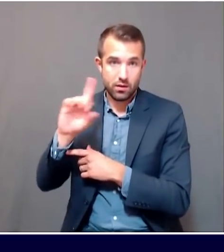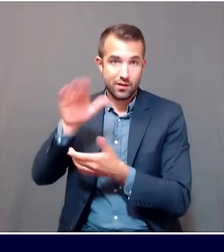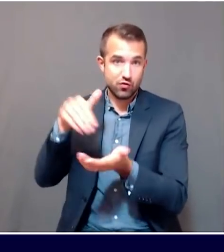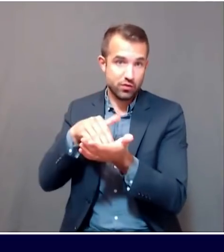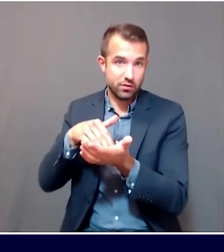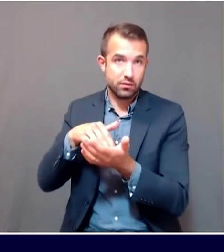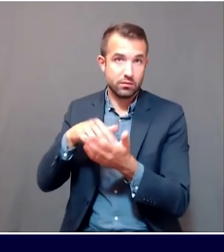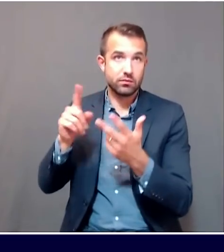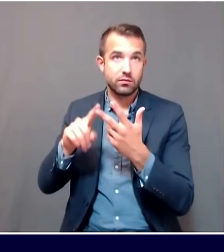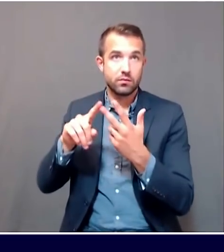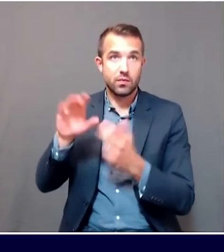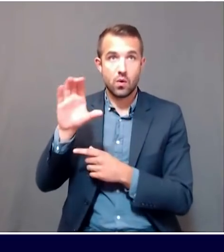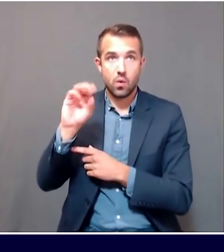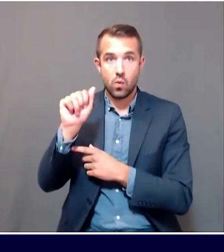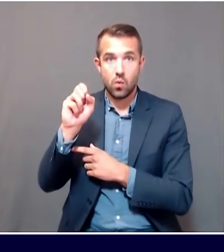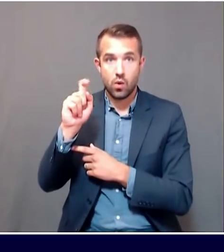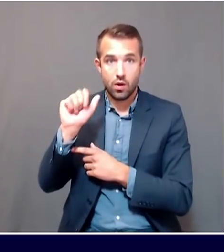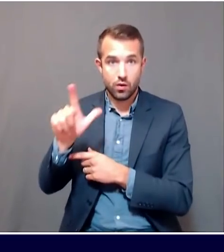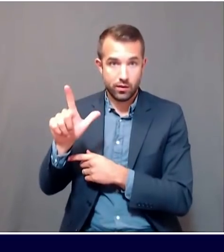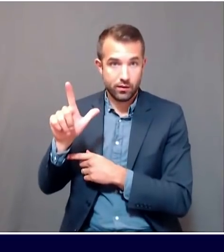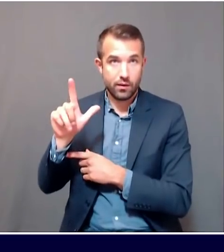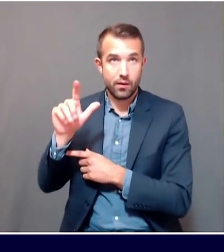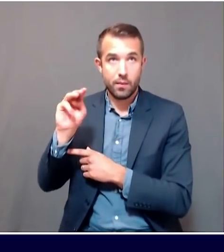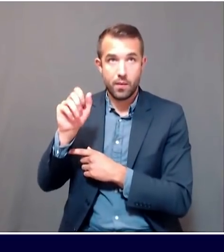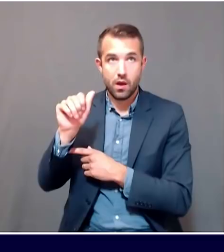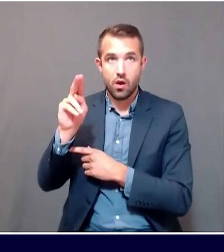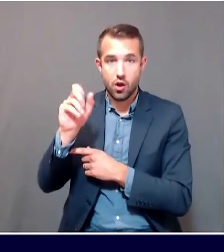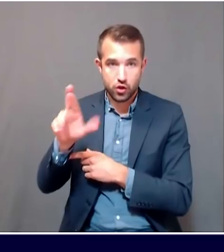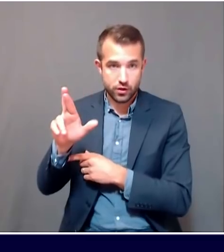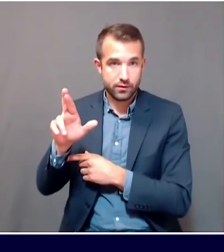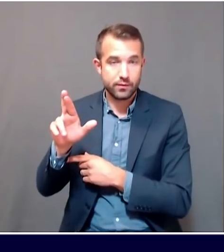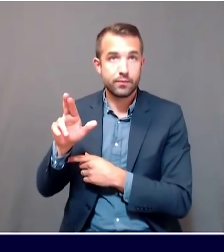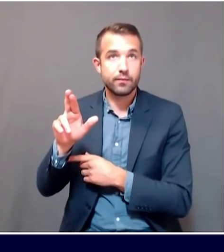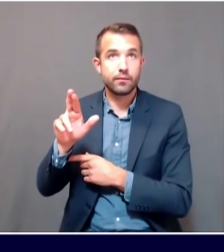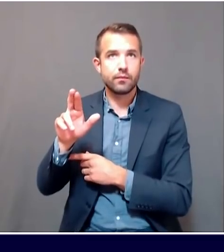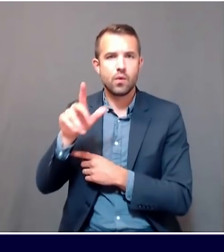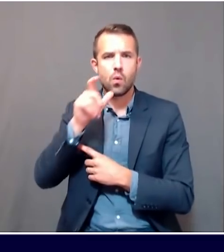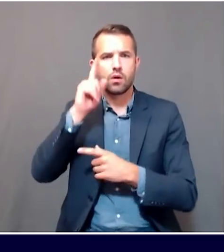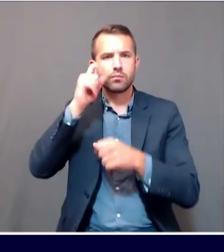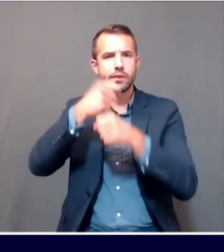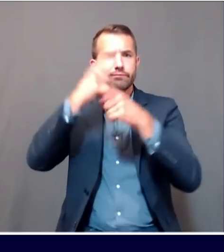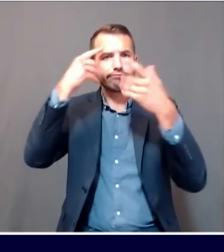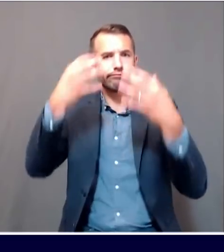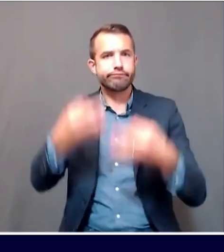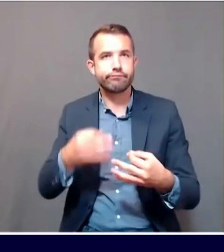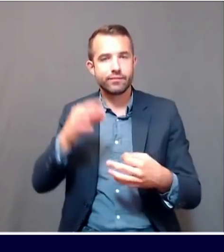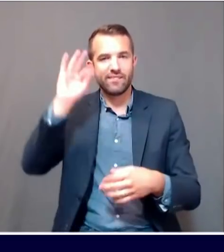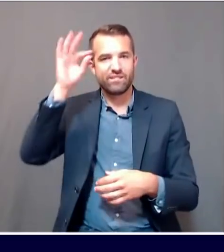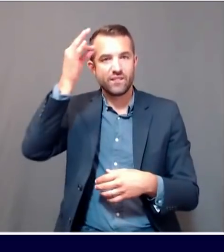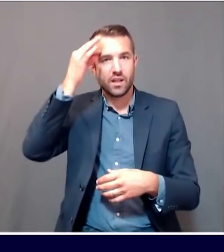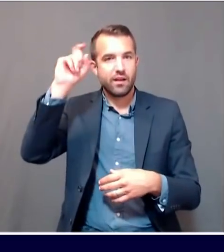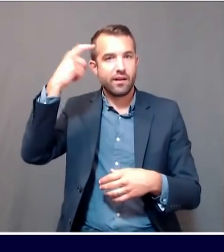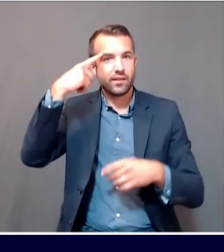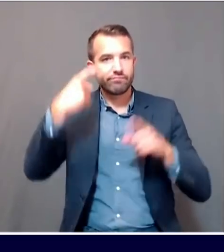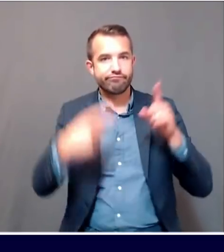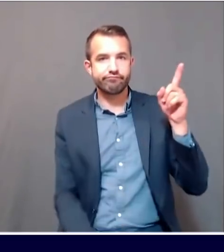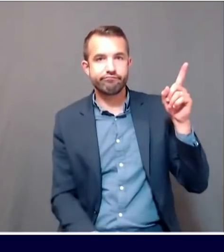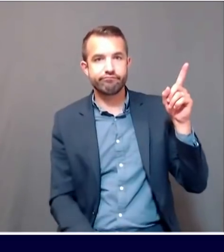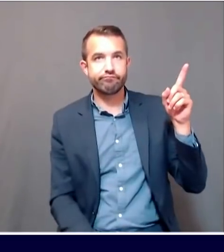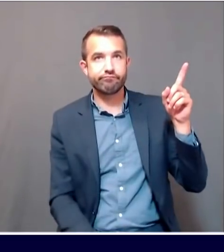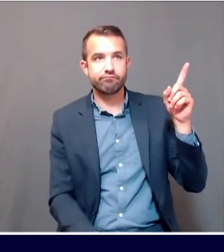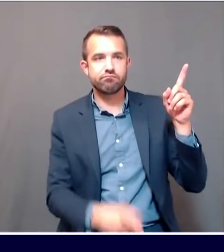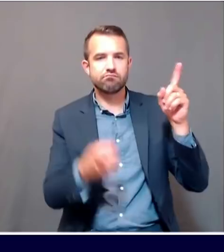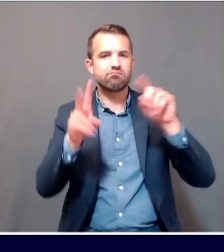was generated by the federal government, not by Maine CDC, based on their analysis of the data in Maine, not